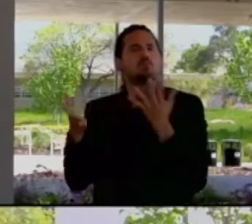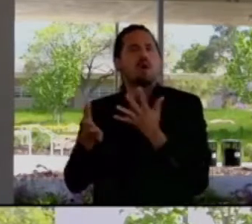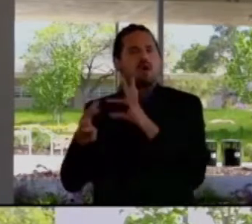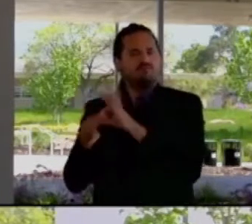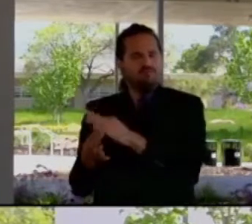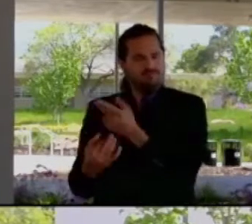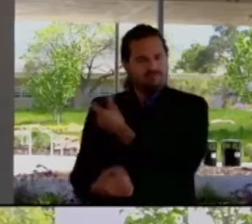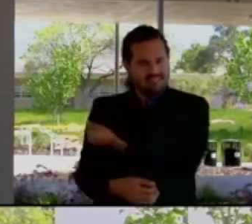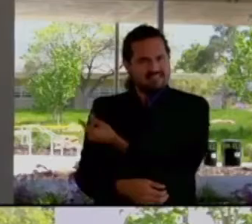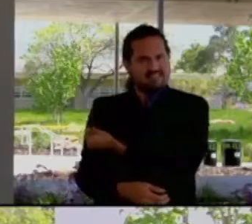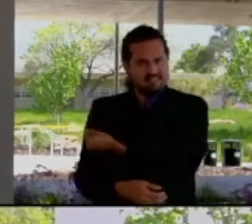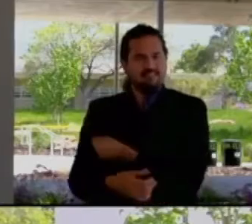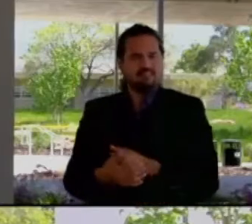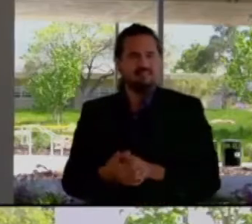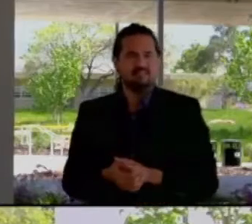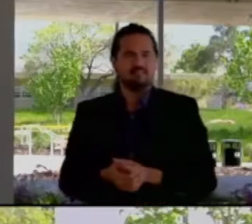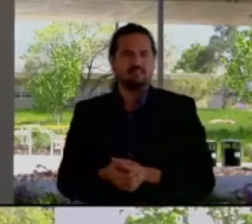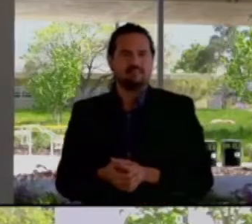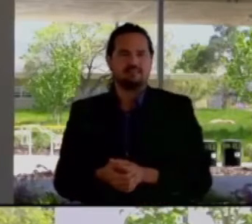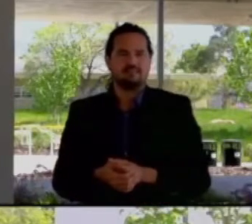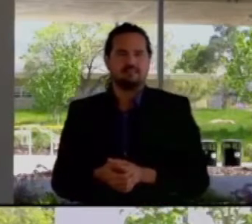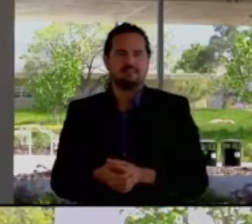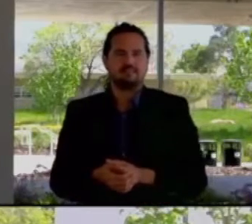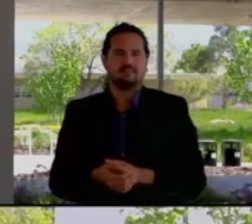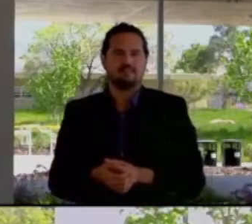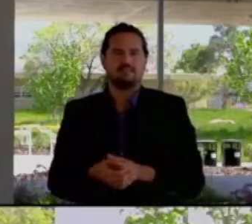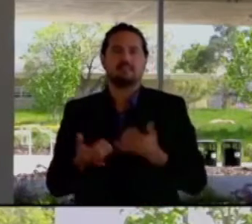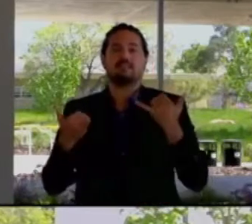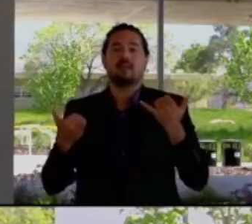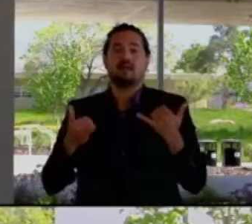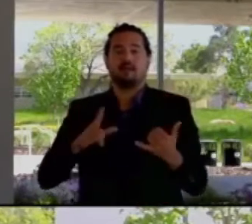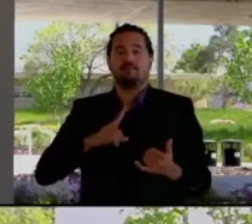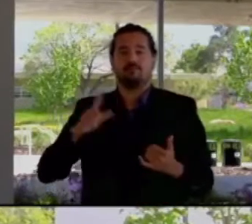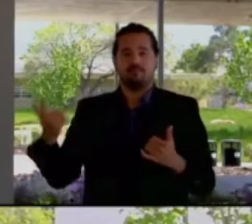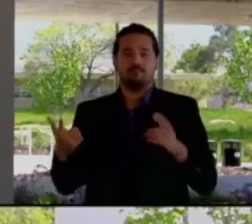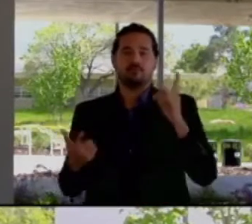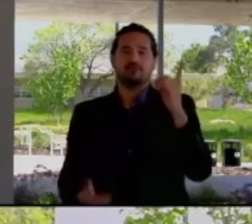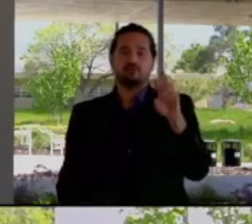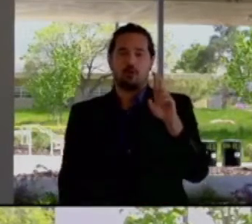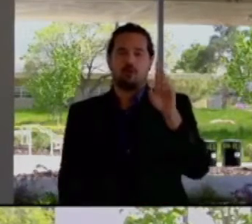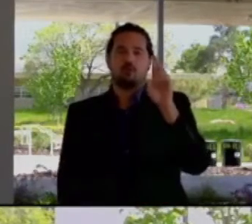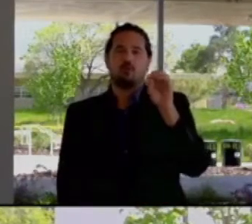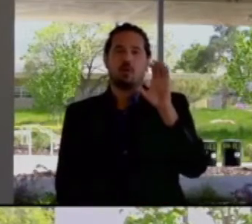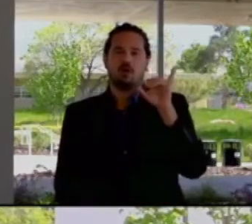tell you a little bit about her background and this place, I hope.